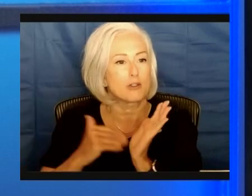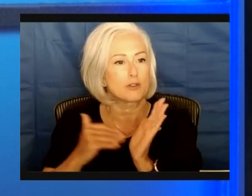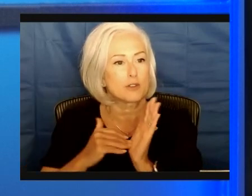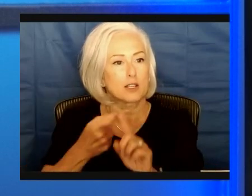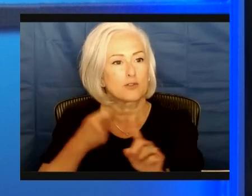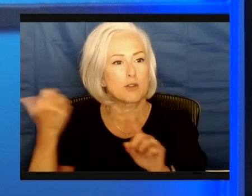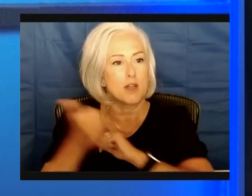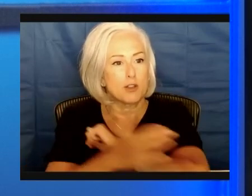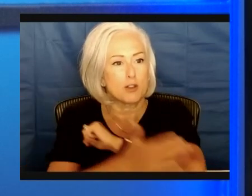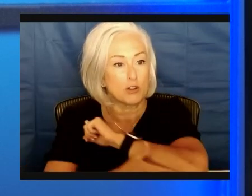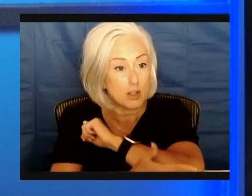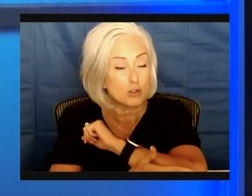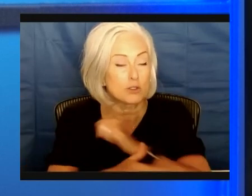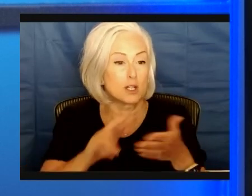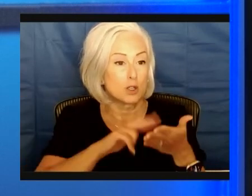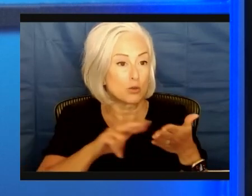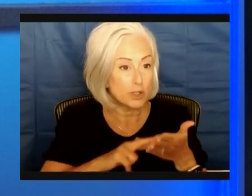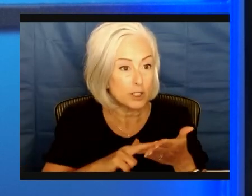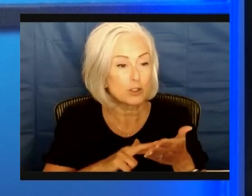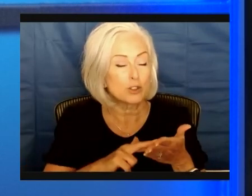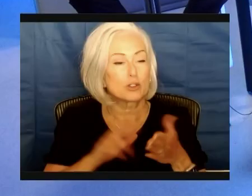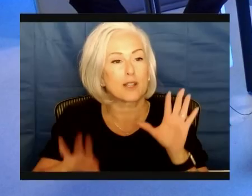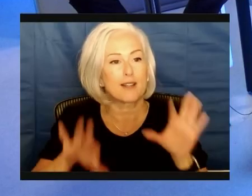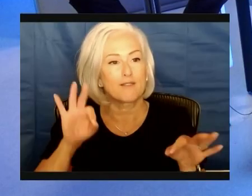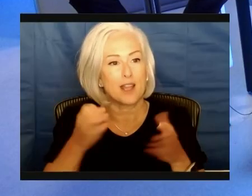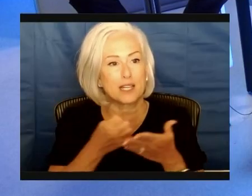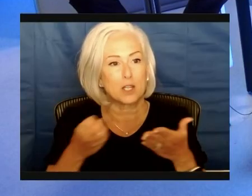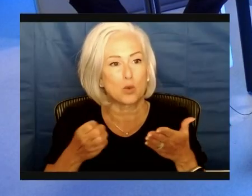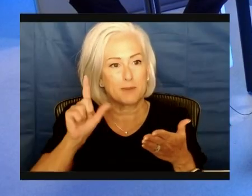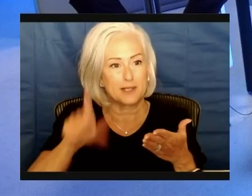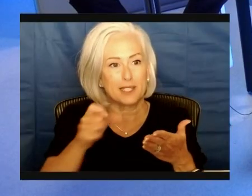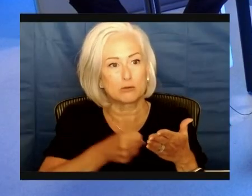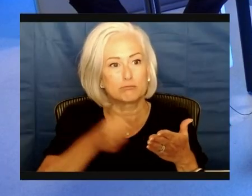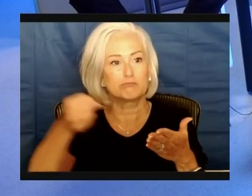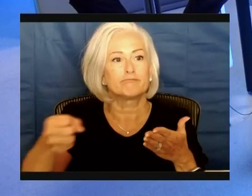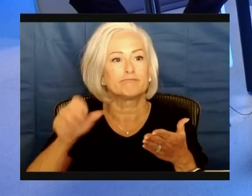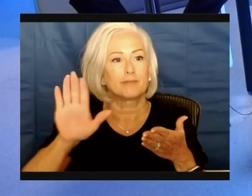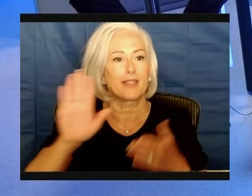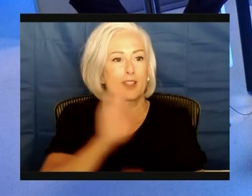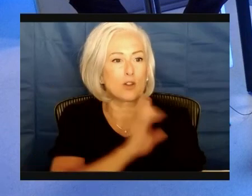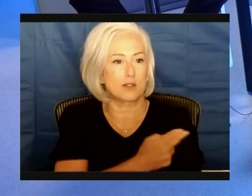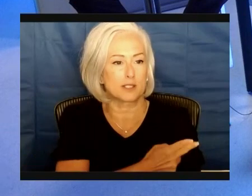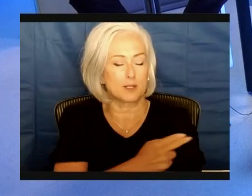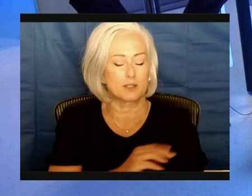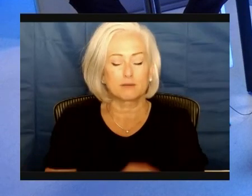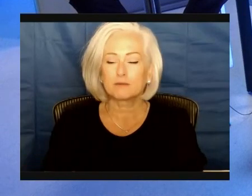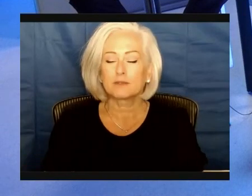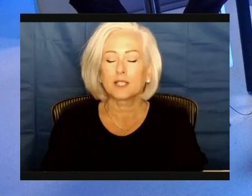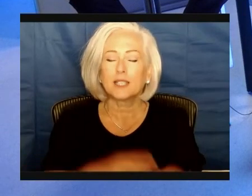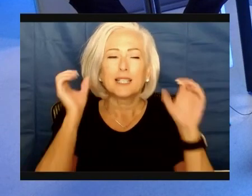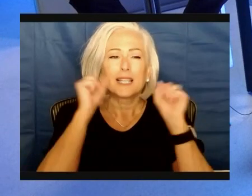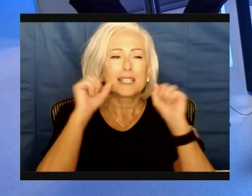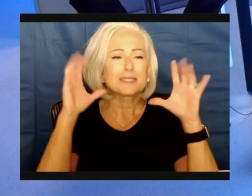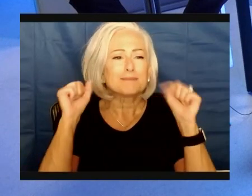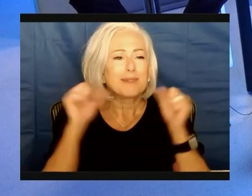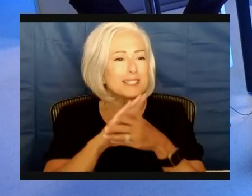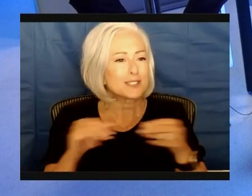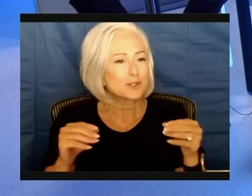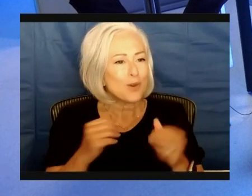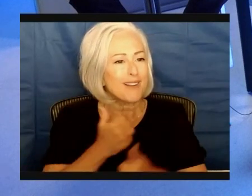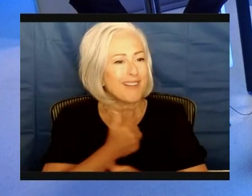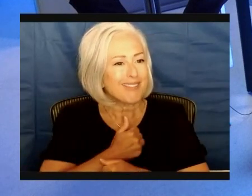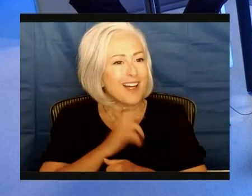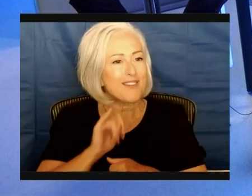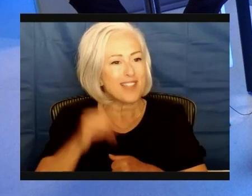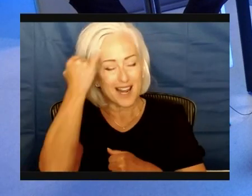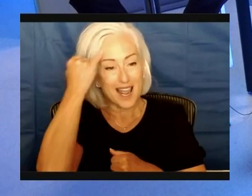and obtain the equipment they need in their hospital. That's an amazing story, and I love the idea. It's like Johnny Appleseed, right? We're